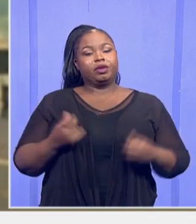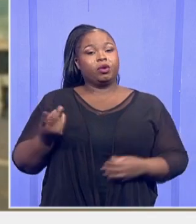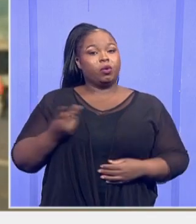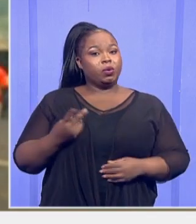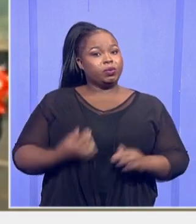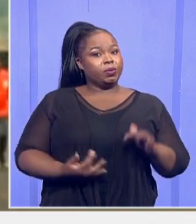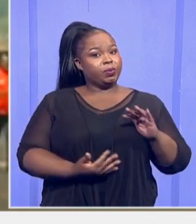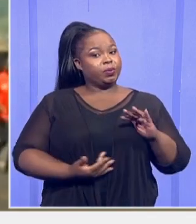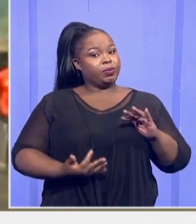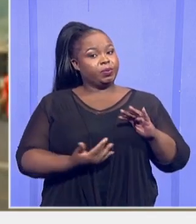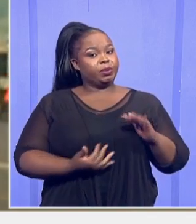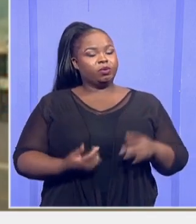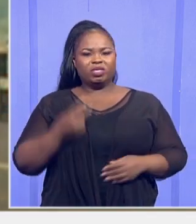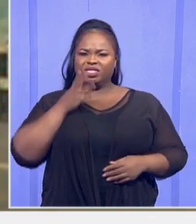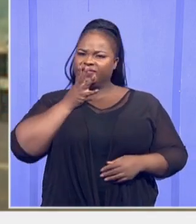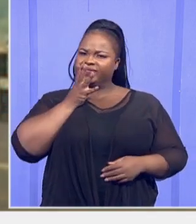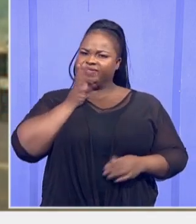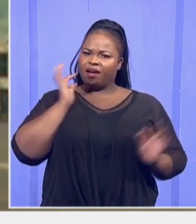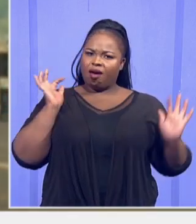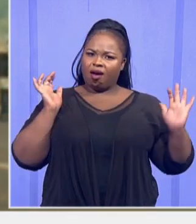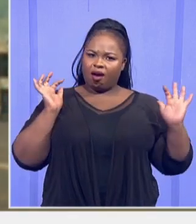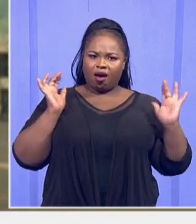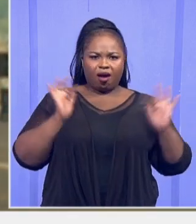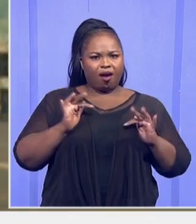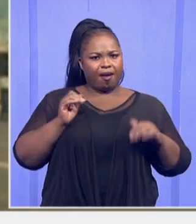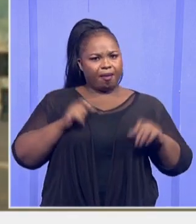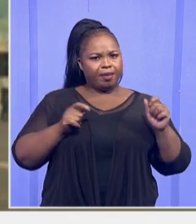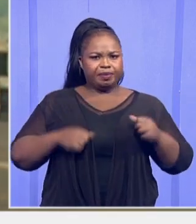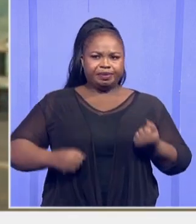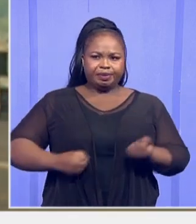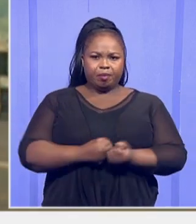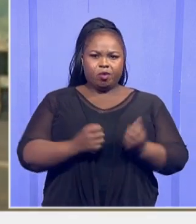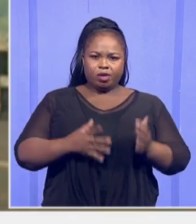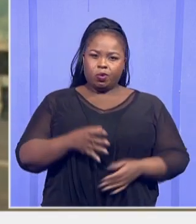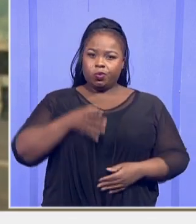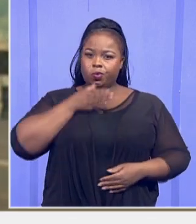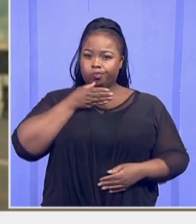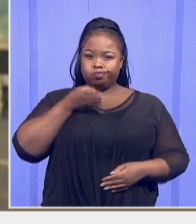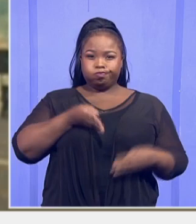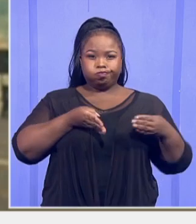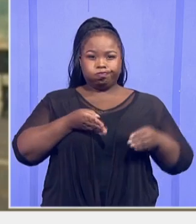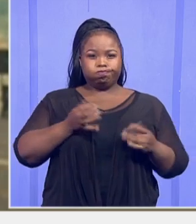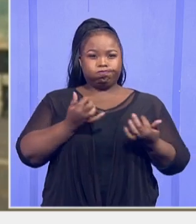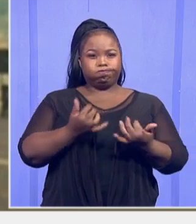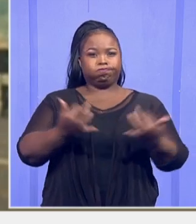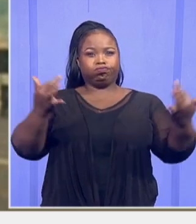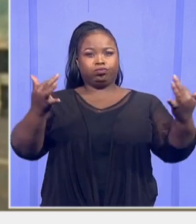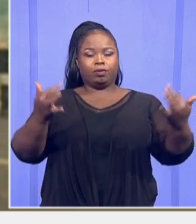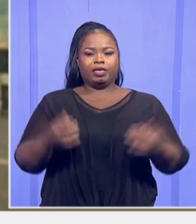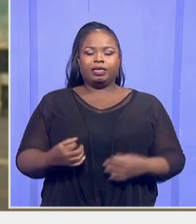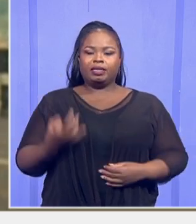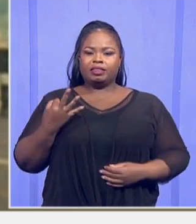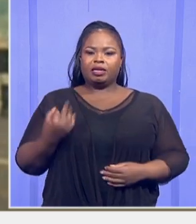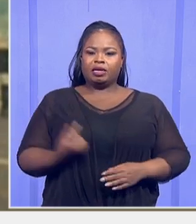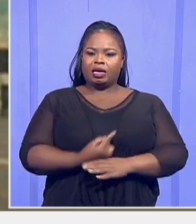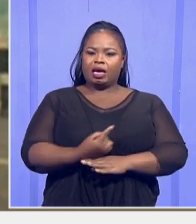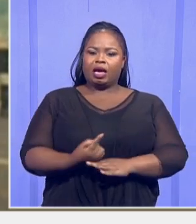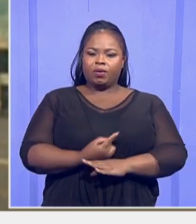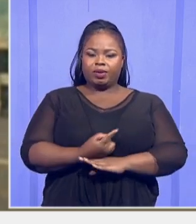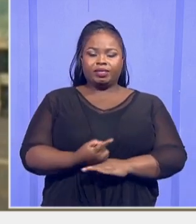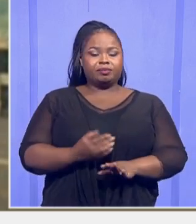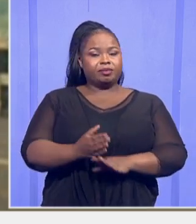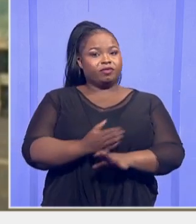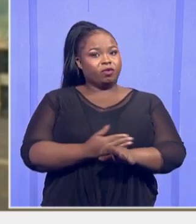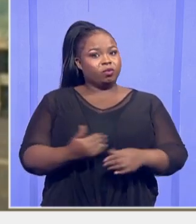by the turnout of the crowd here, because in essence we are almost 3 hours into the first match